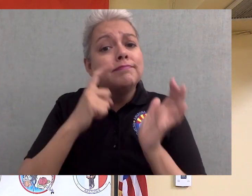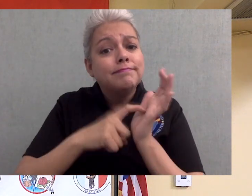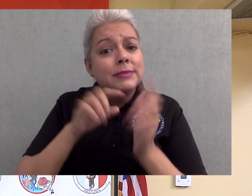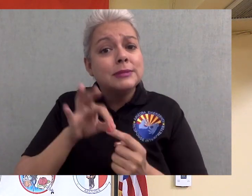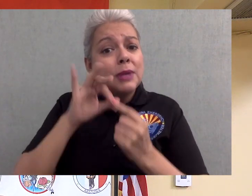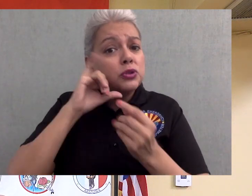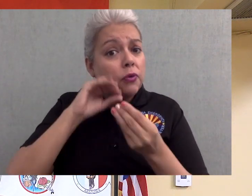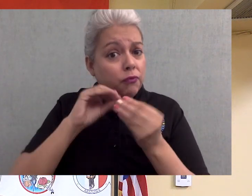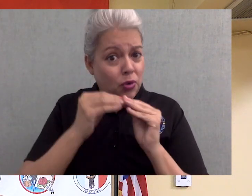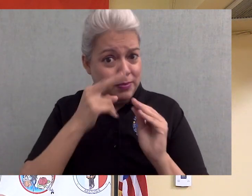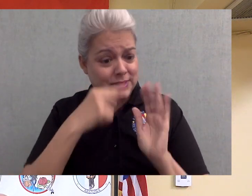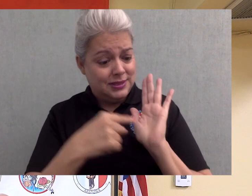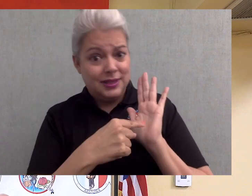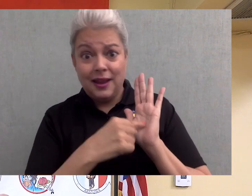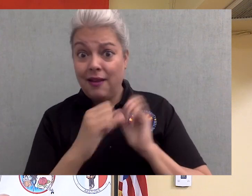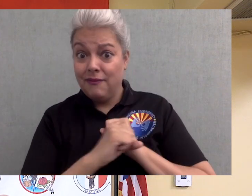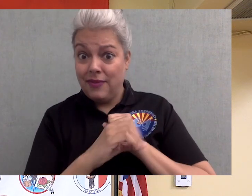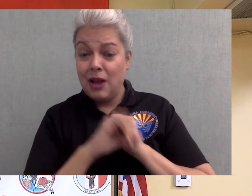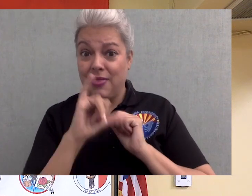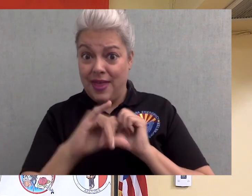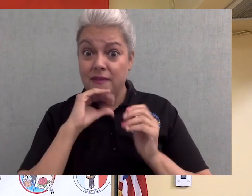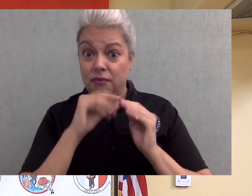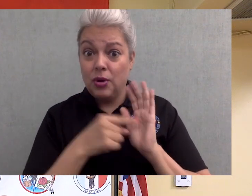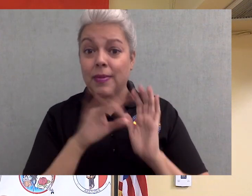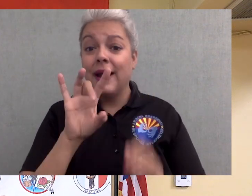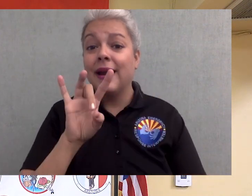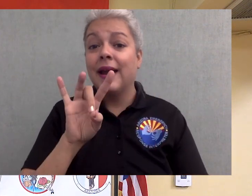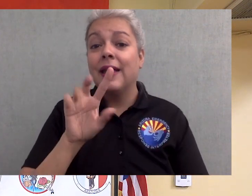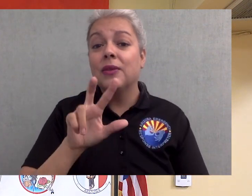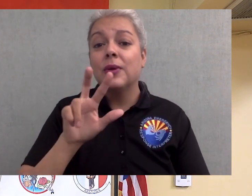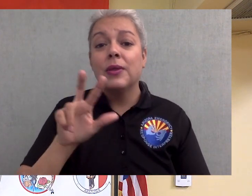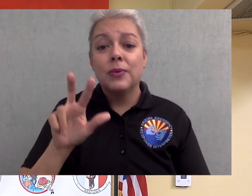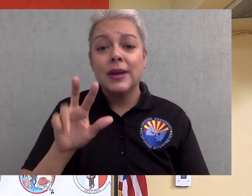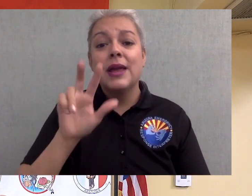a number, the number that's shown in the flyer,